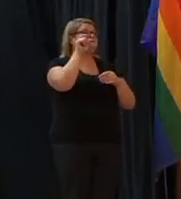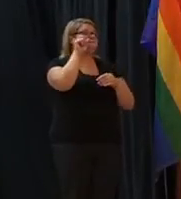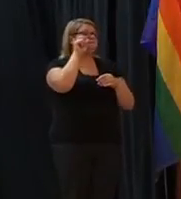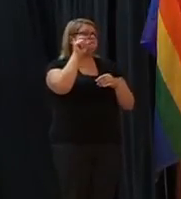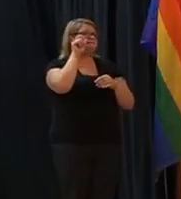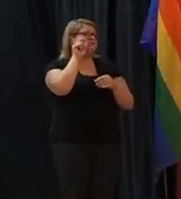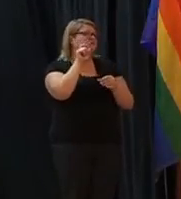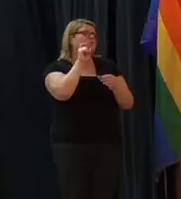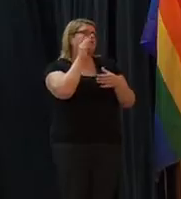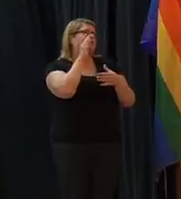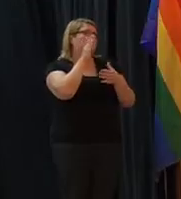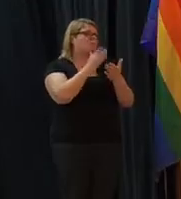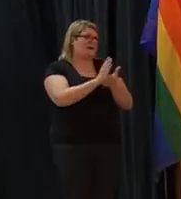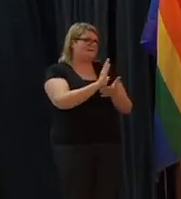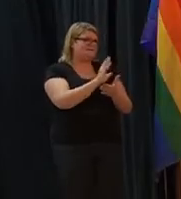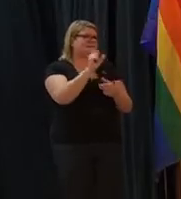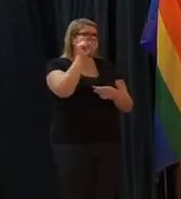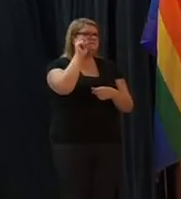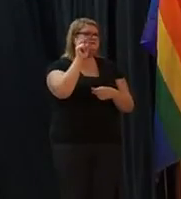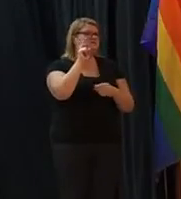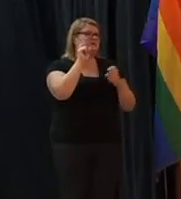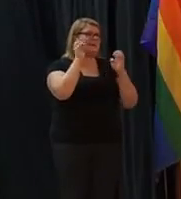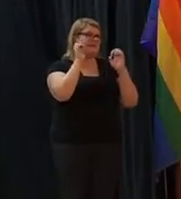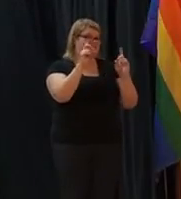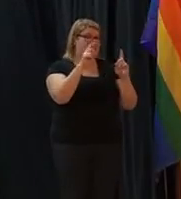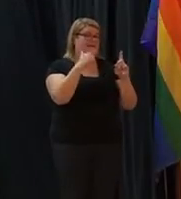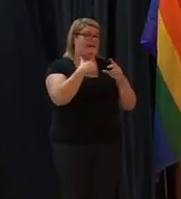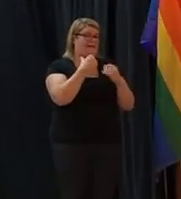promoting sexual rights, sexual education.